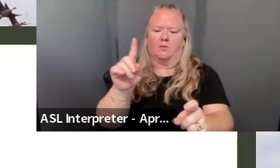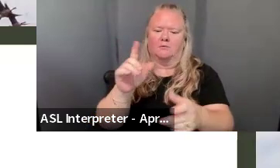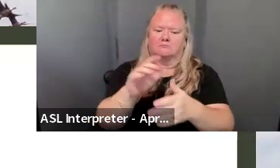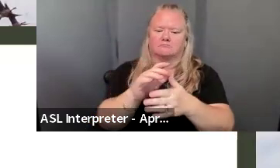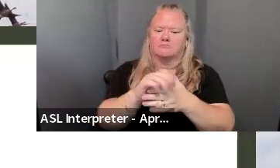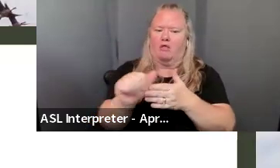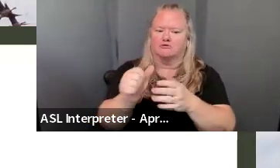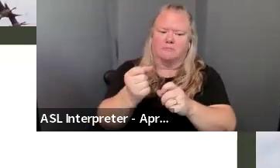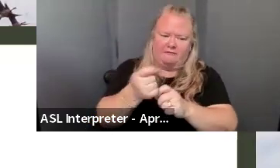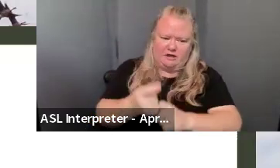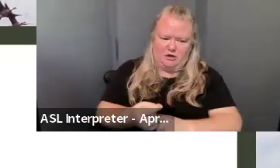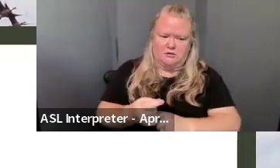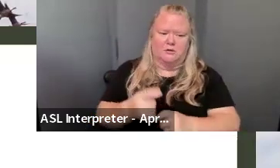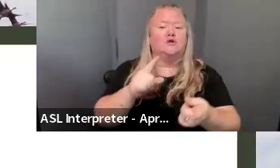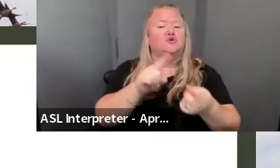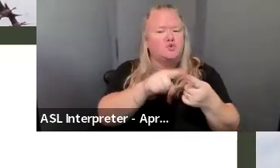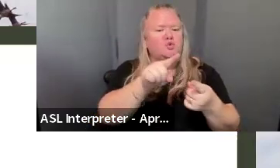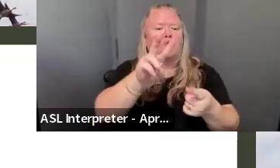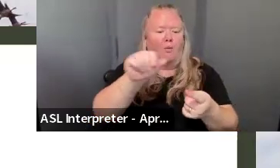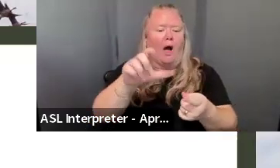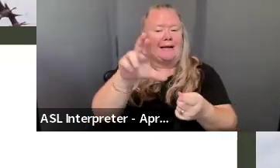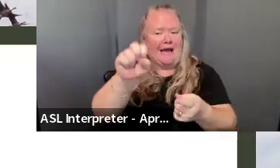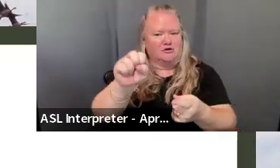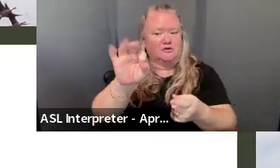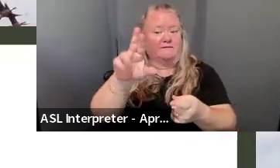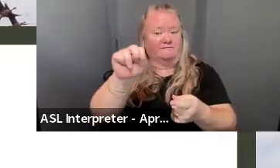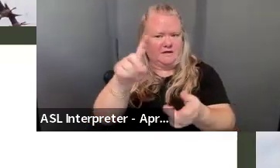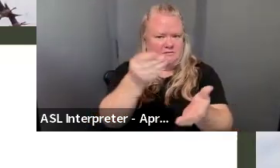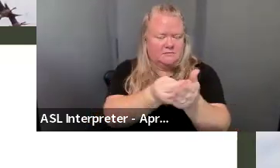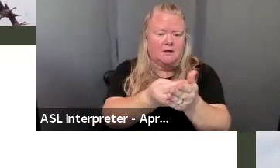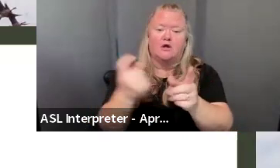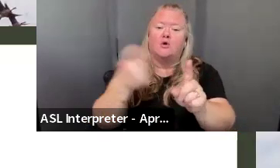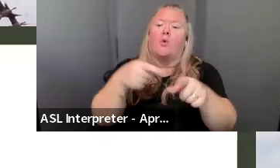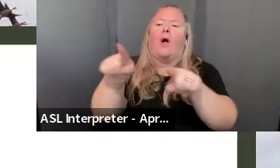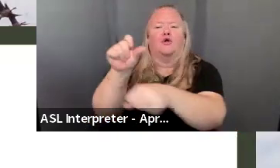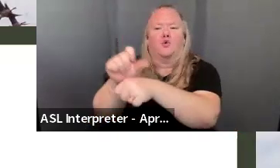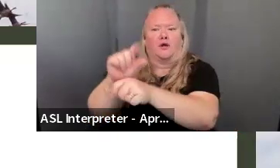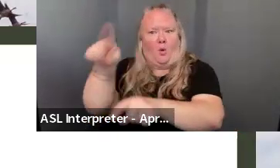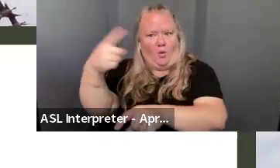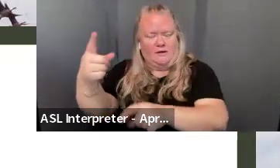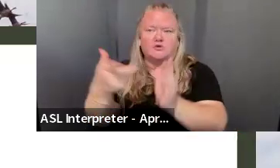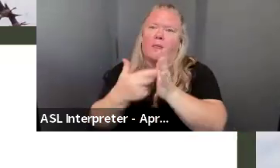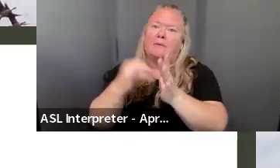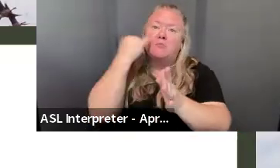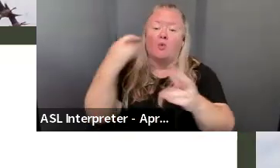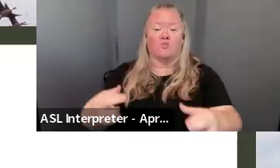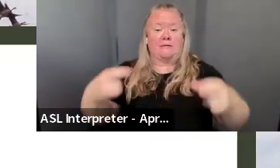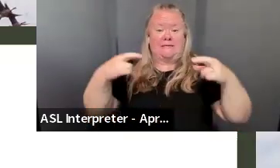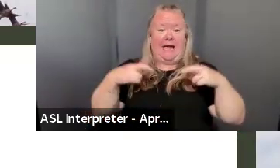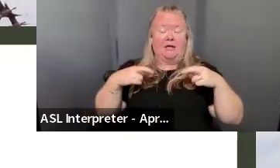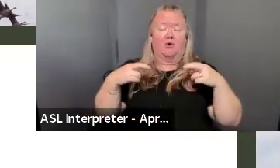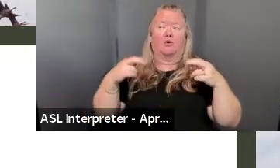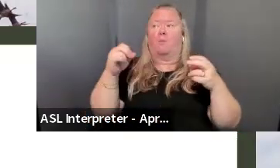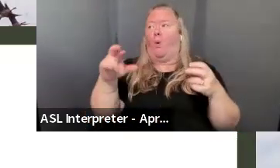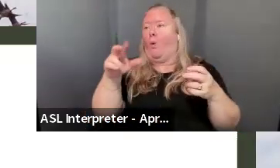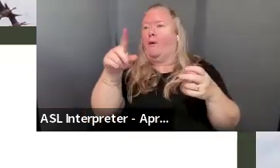year to the Walk Cares Fund. And you only contribute while you're working. So that means if you retire or if